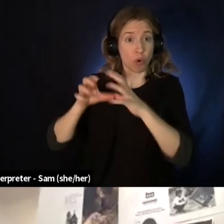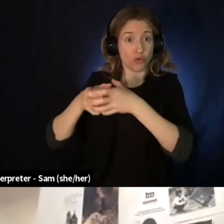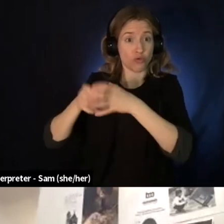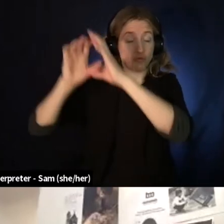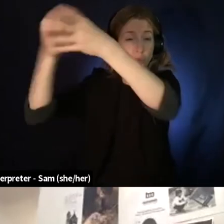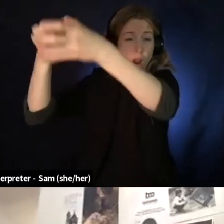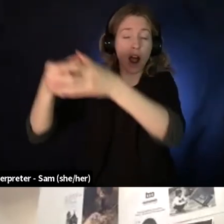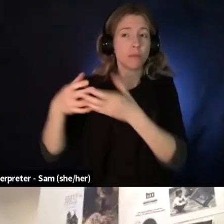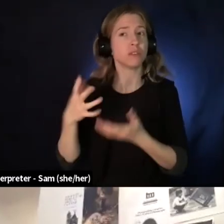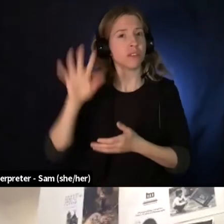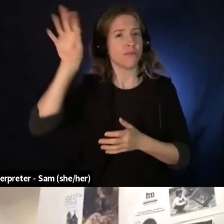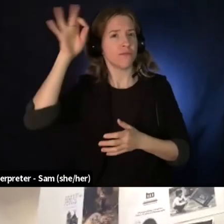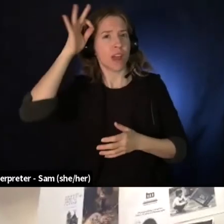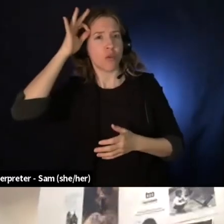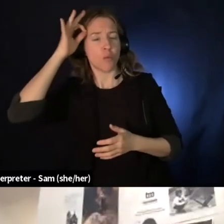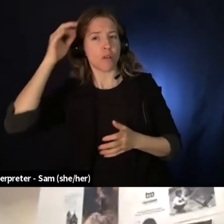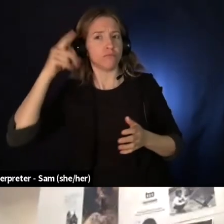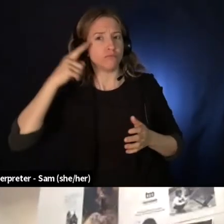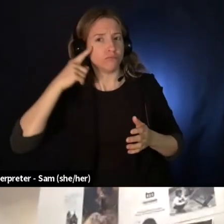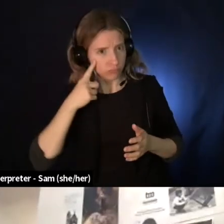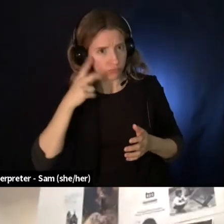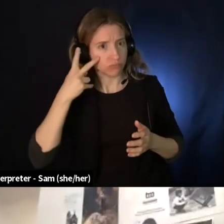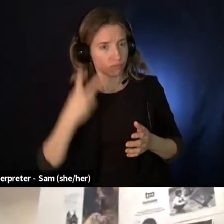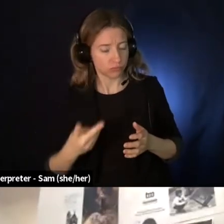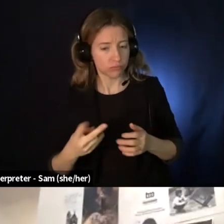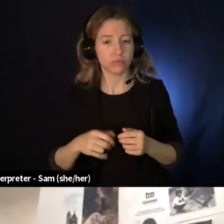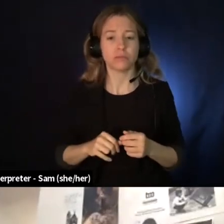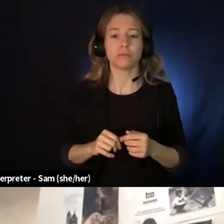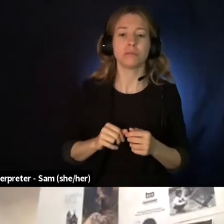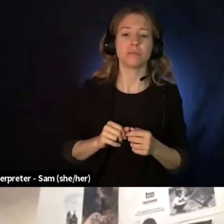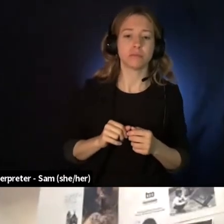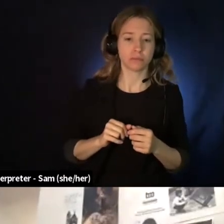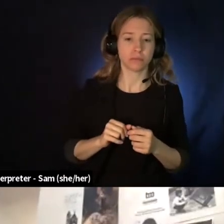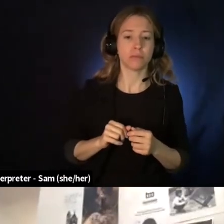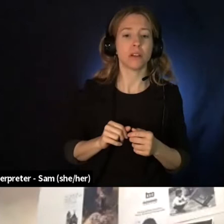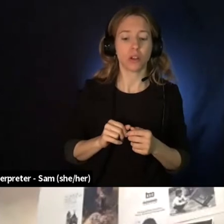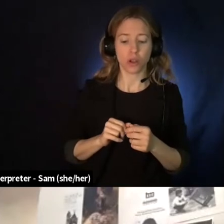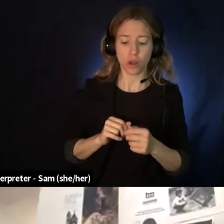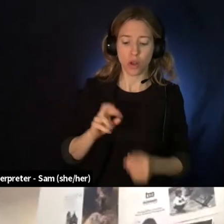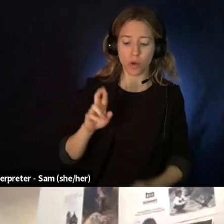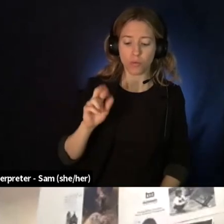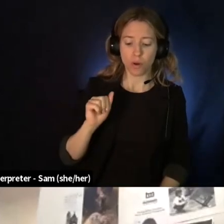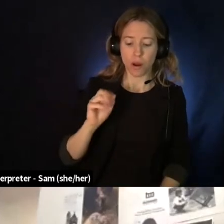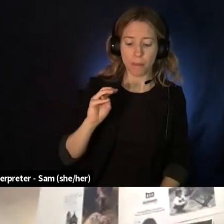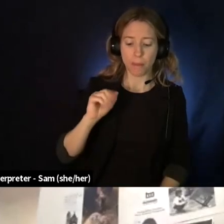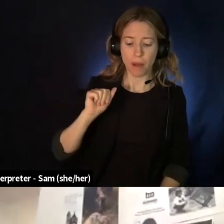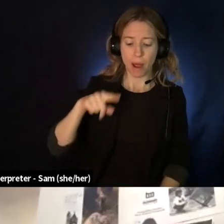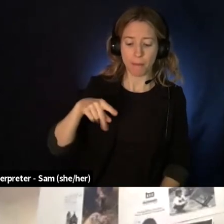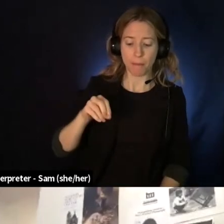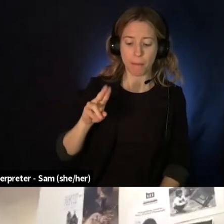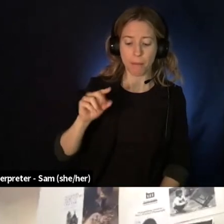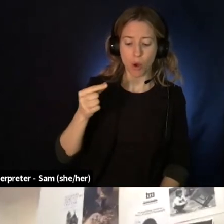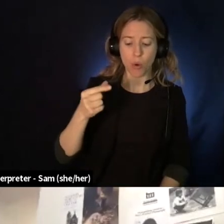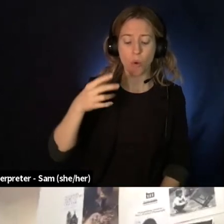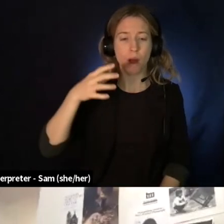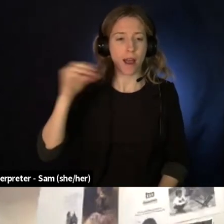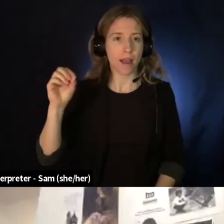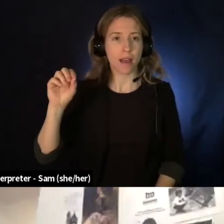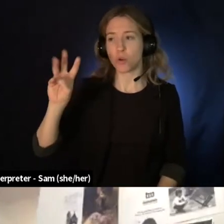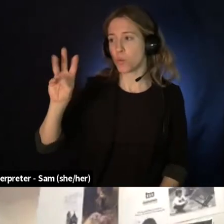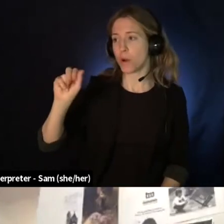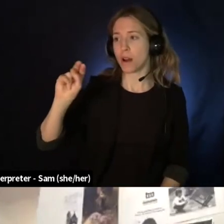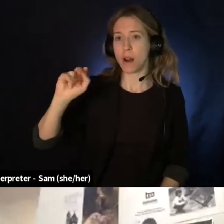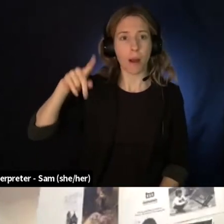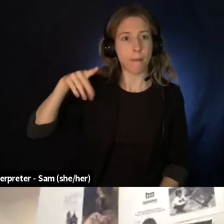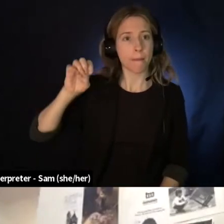The Ramapo and also the Nanako, which are the closest settlements of Lenape still in existence to New York State and